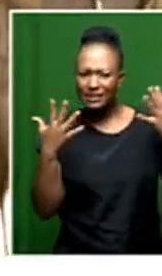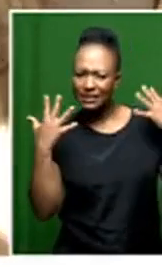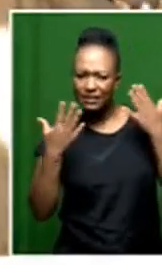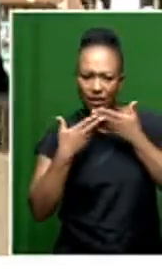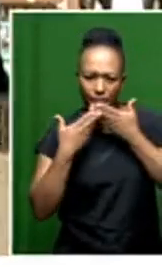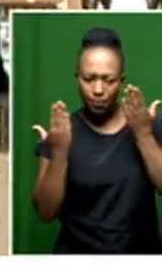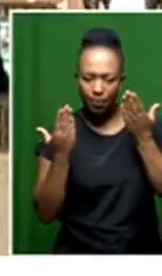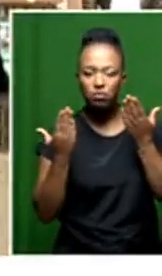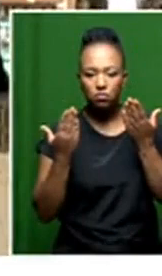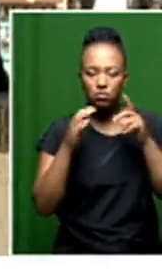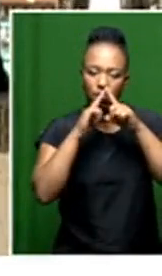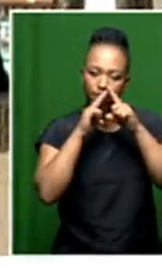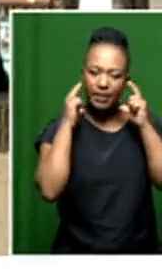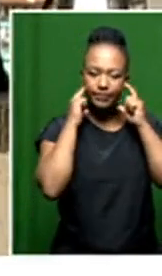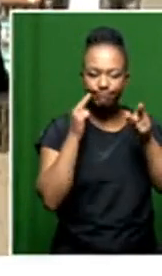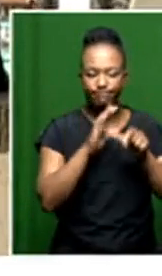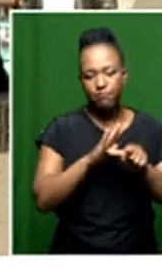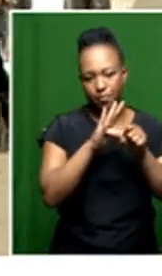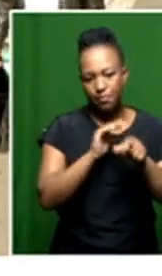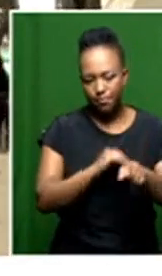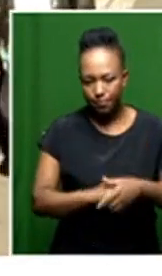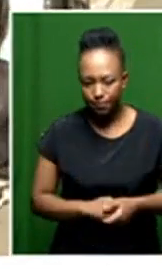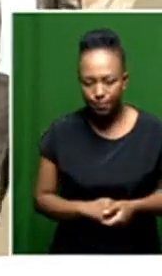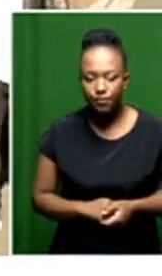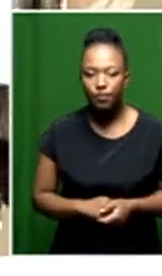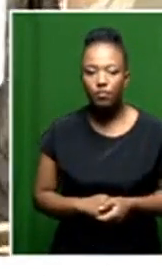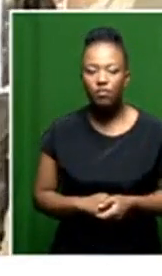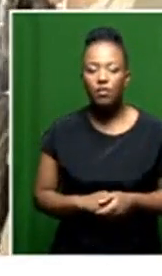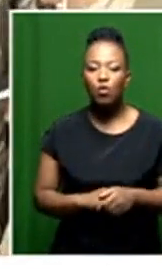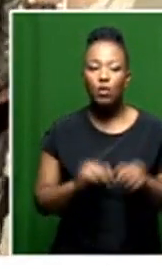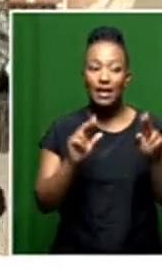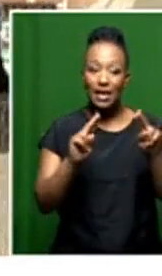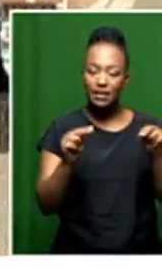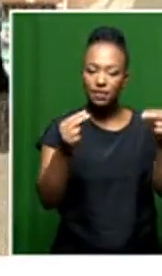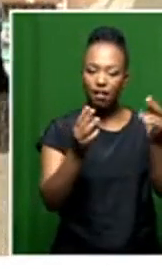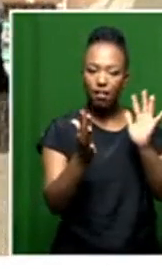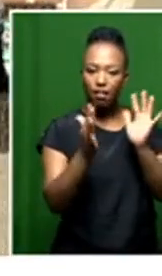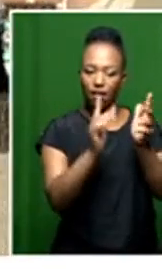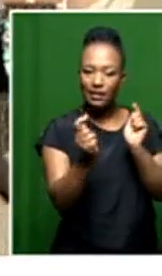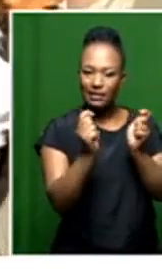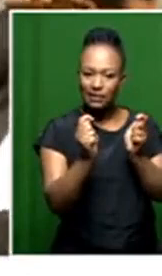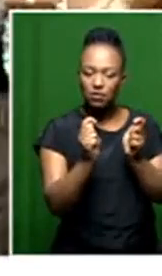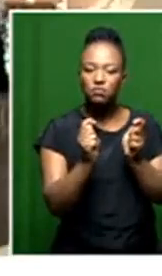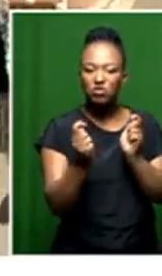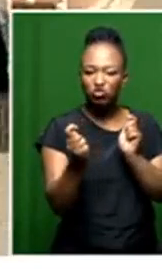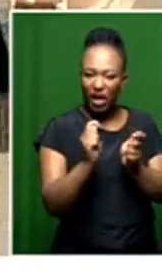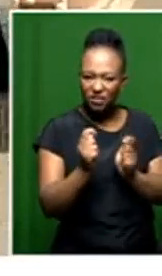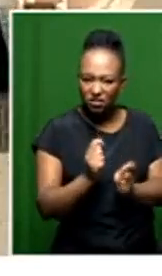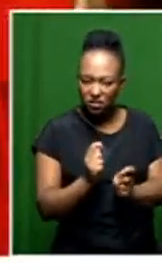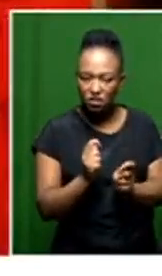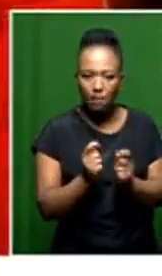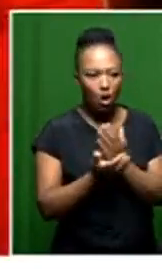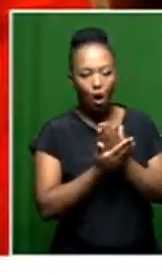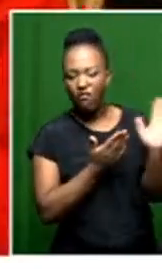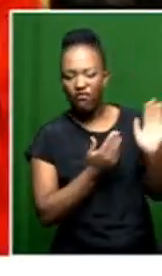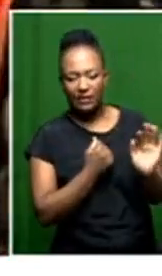a very central role in defeating this virus. So I think tweaking the national state of disaster is the right answer rather than scraping it. If